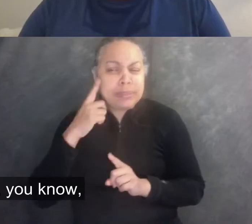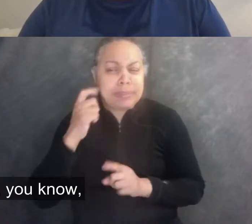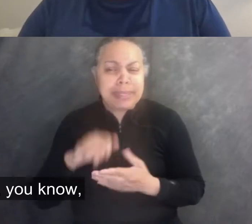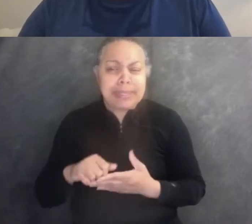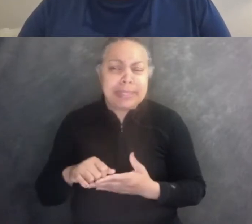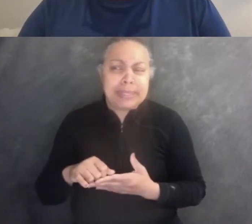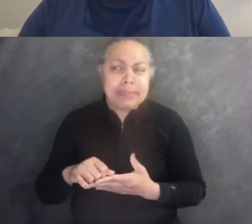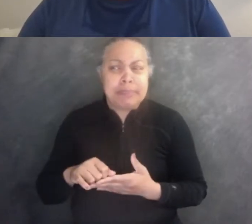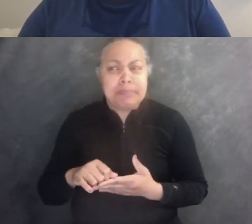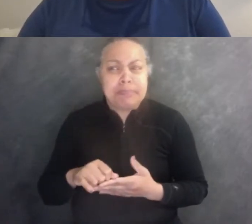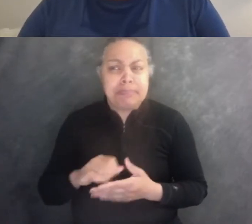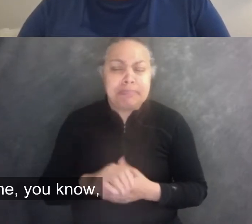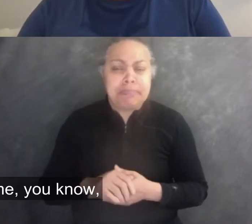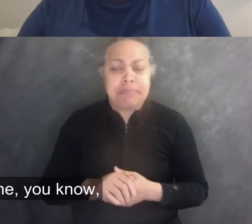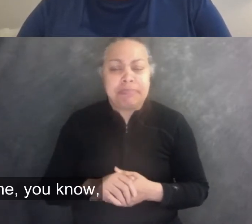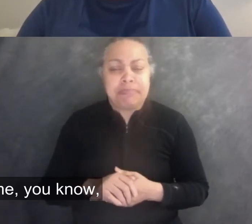I